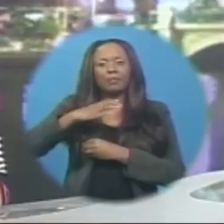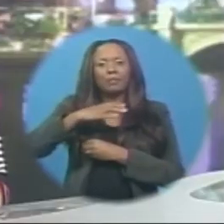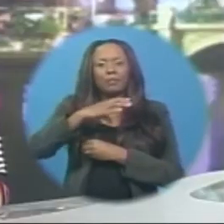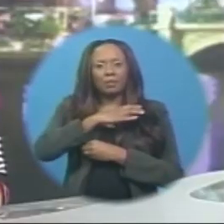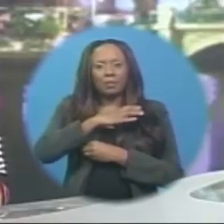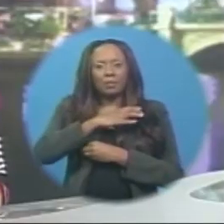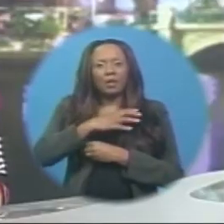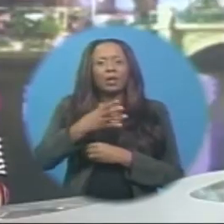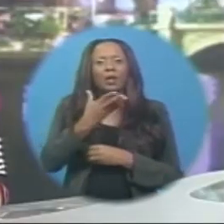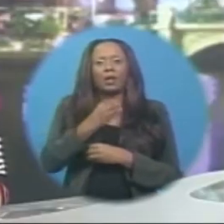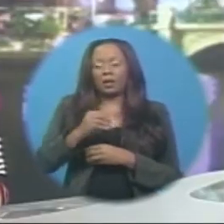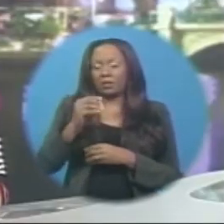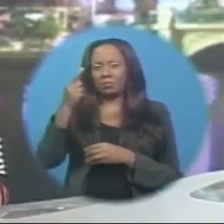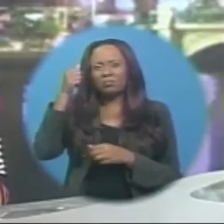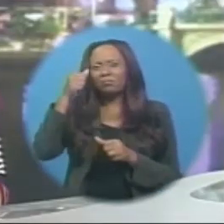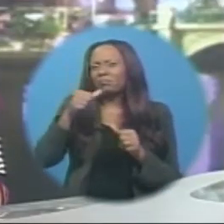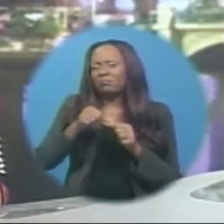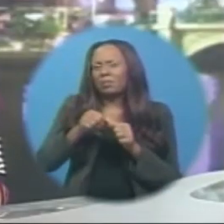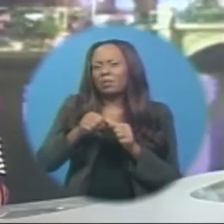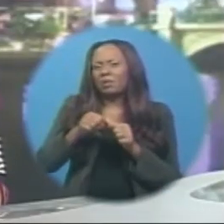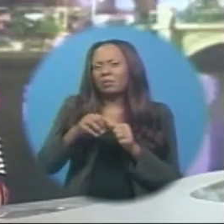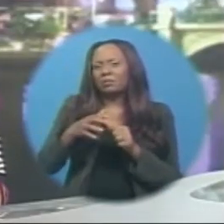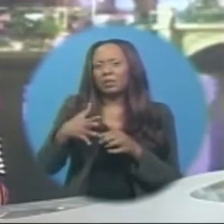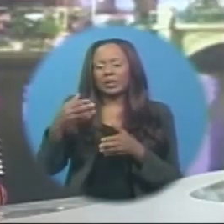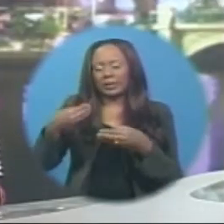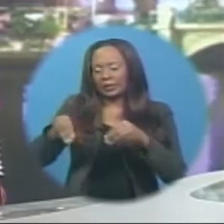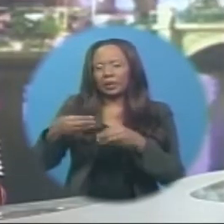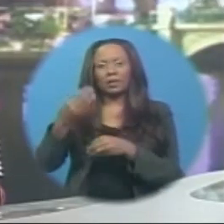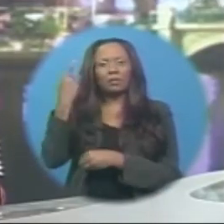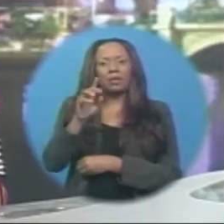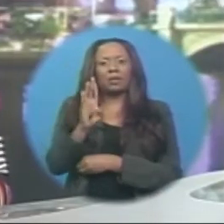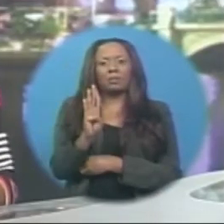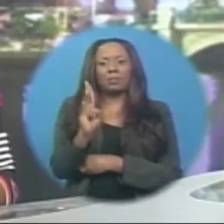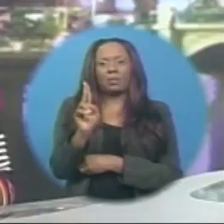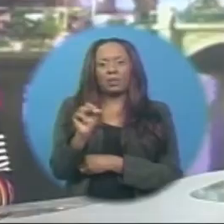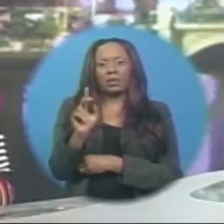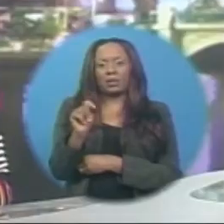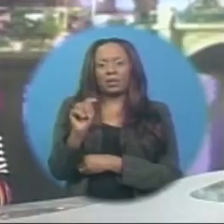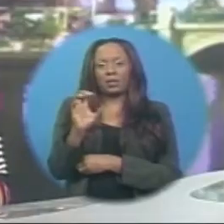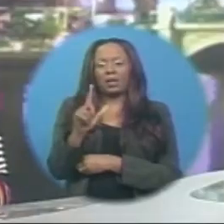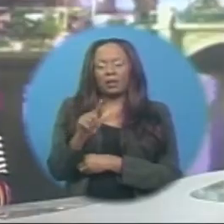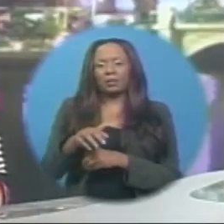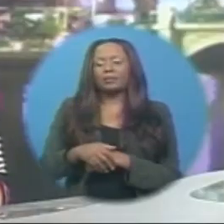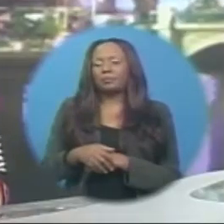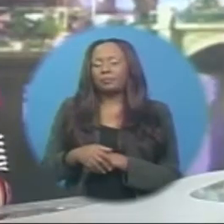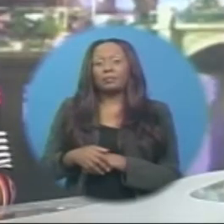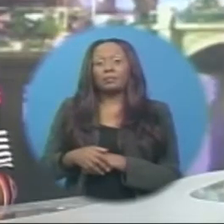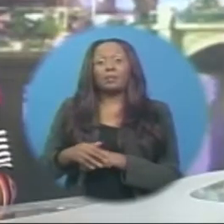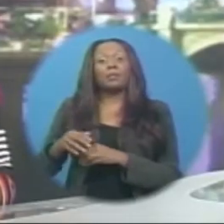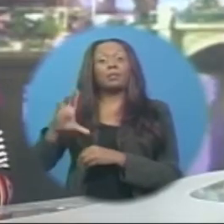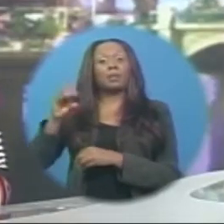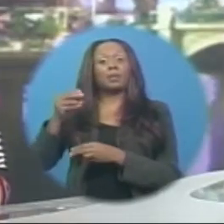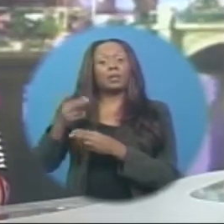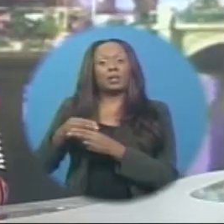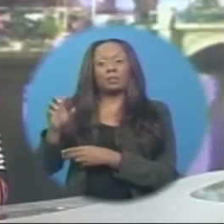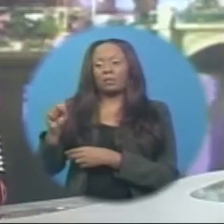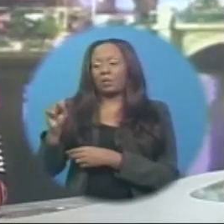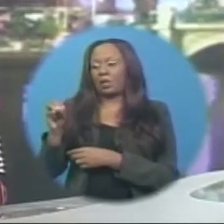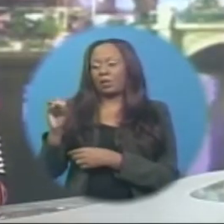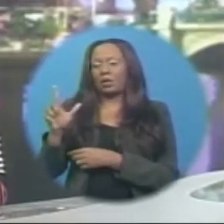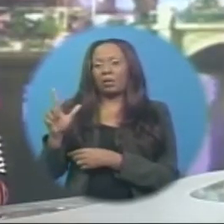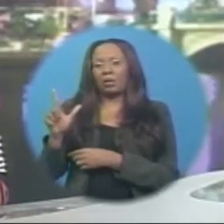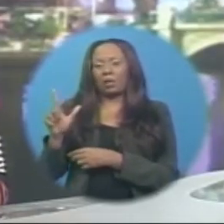Commission regarding the proposed sale of the Barbados National Terminal Company, SOL is currently doing its own internal review